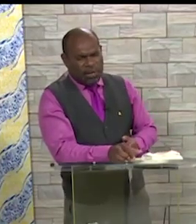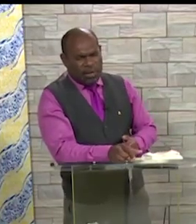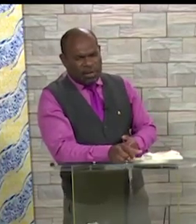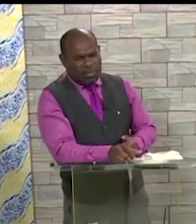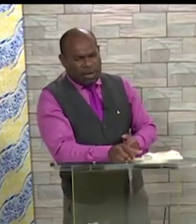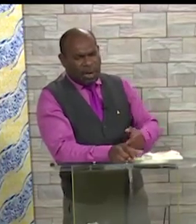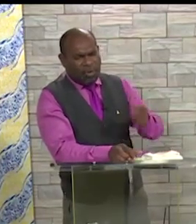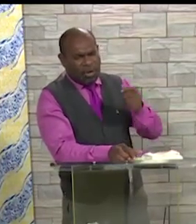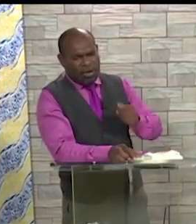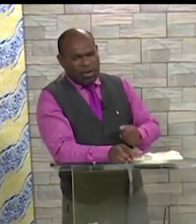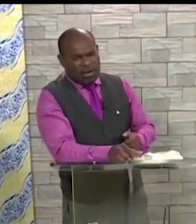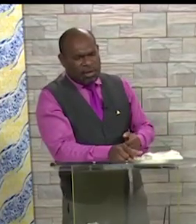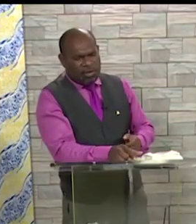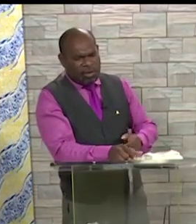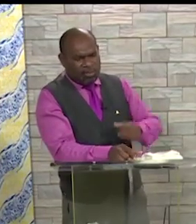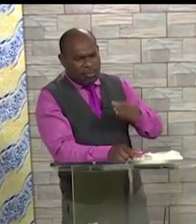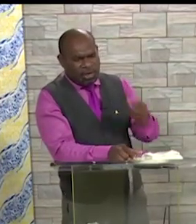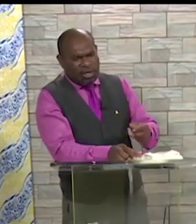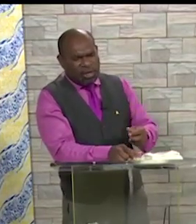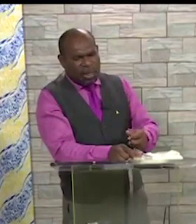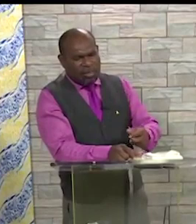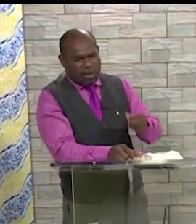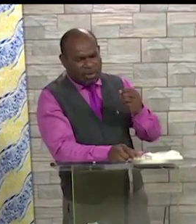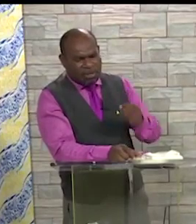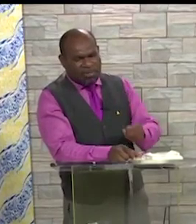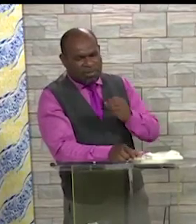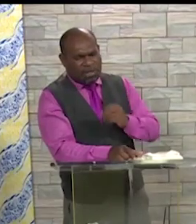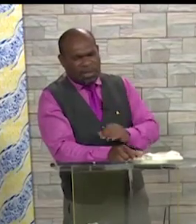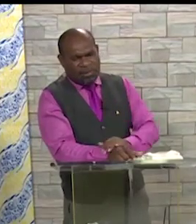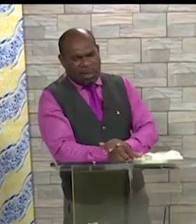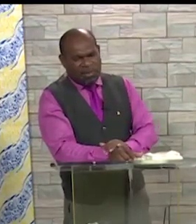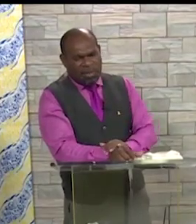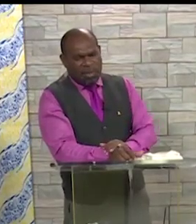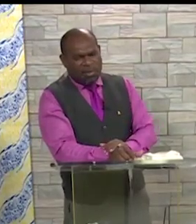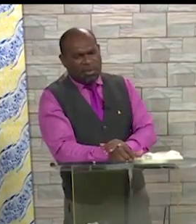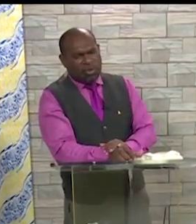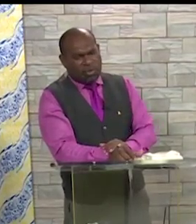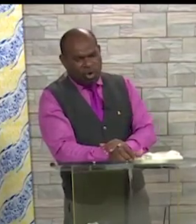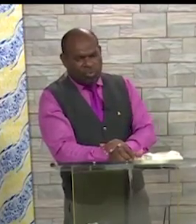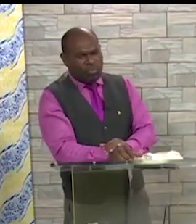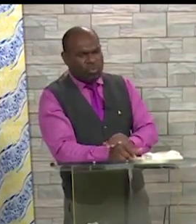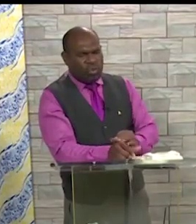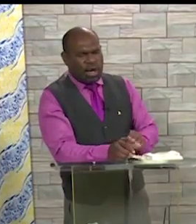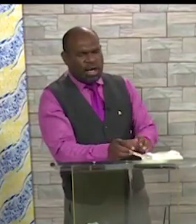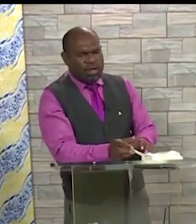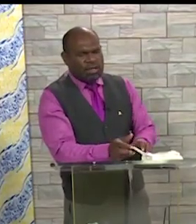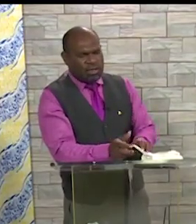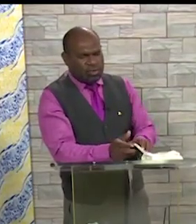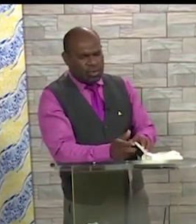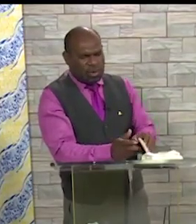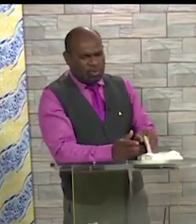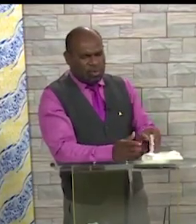Kobeltai, Merawa. Nikodi wait came by me, come on, some of that came by me when you recovered the dog.